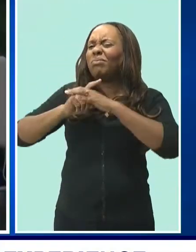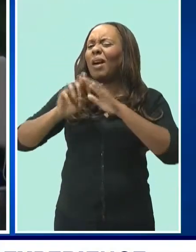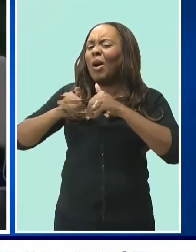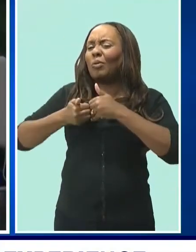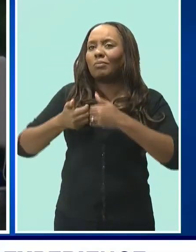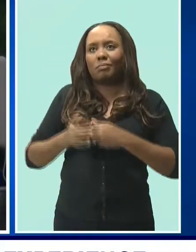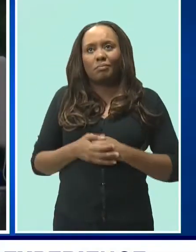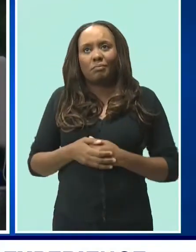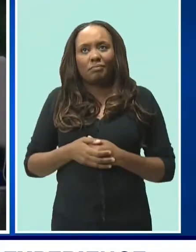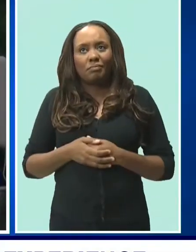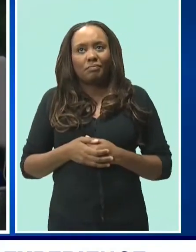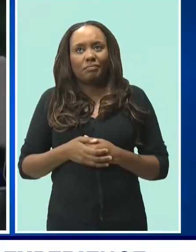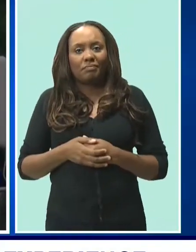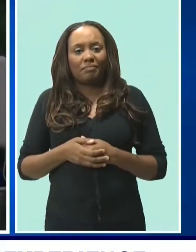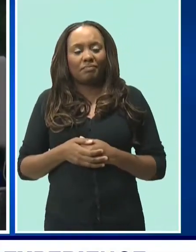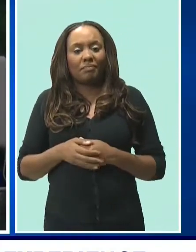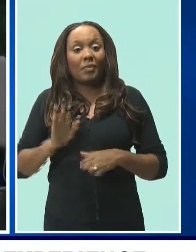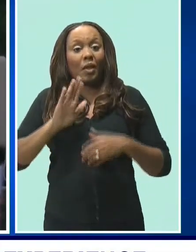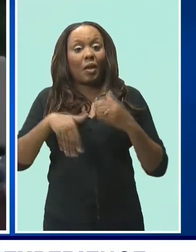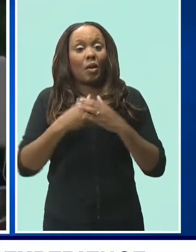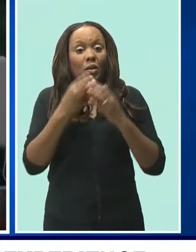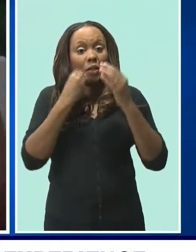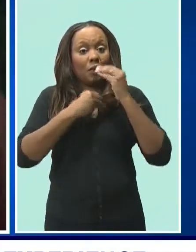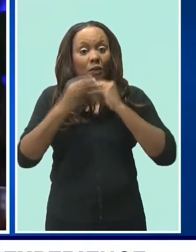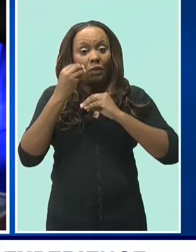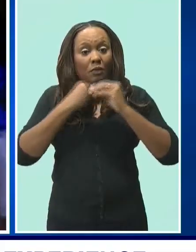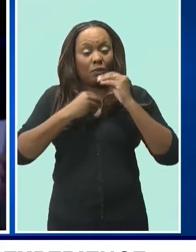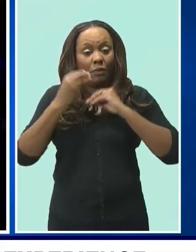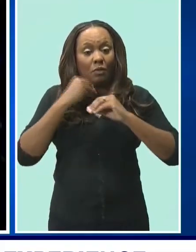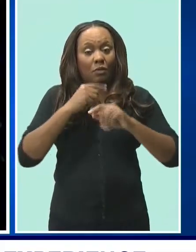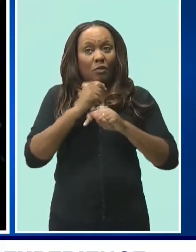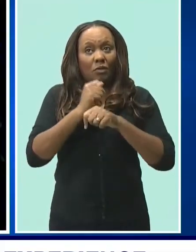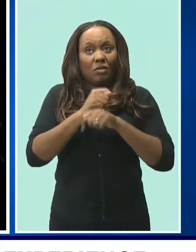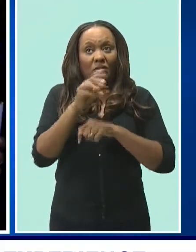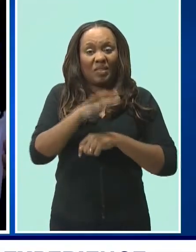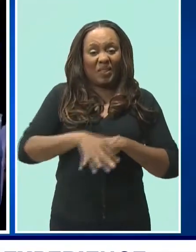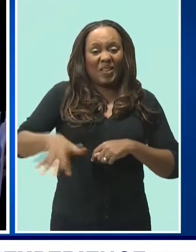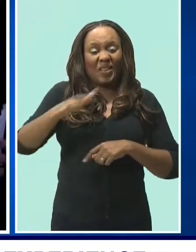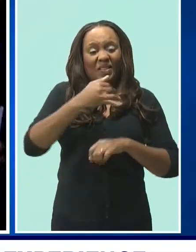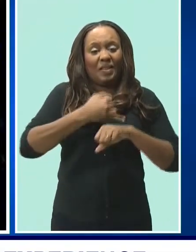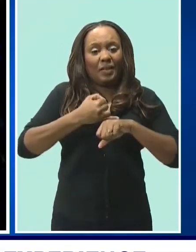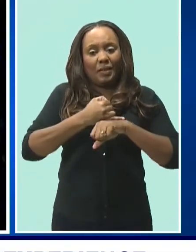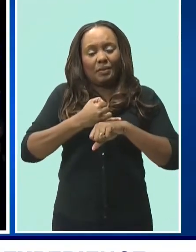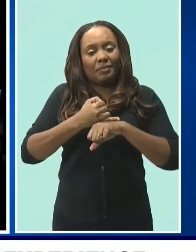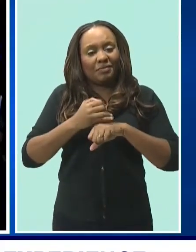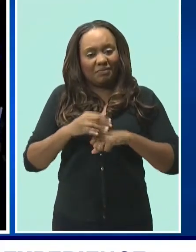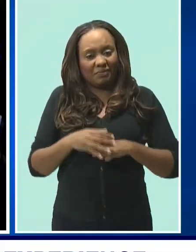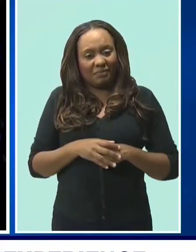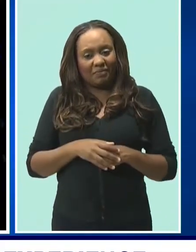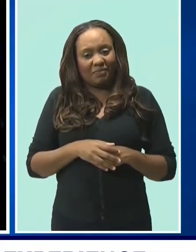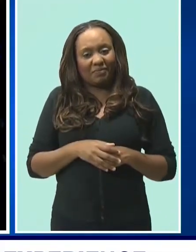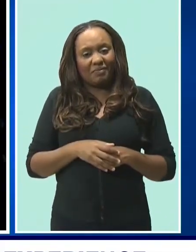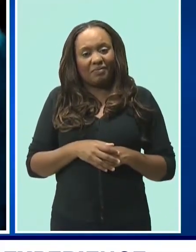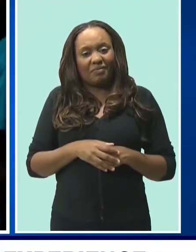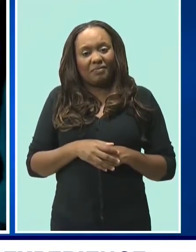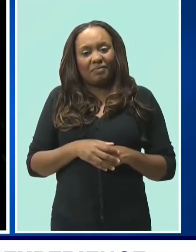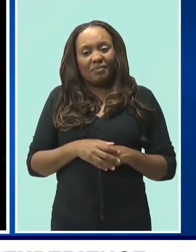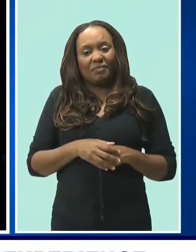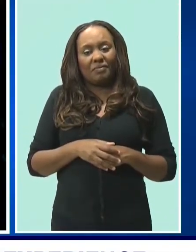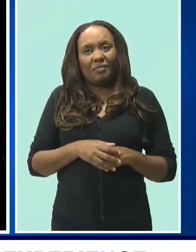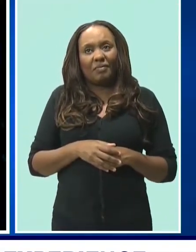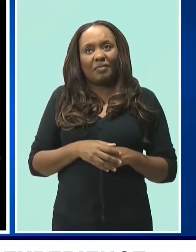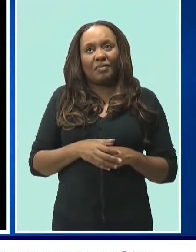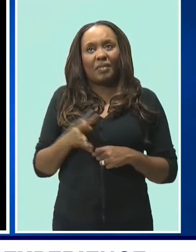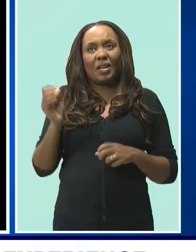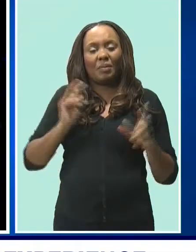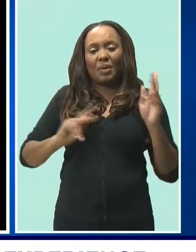food trucks scattered around the island and forcing patrons around the island on a somewhat of a scavenger hunt to